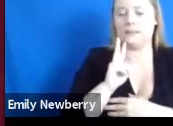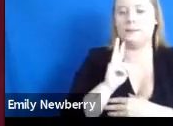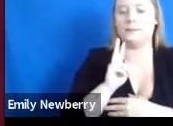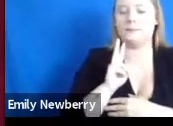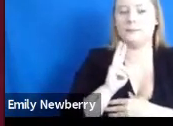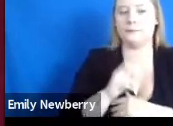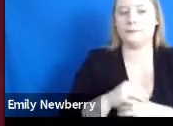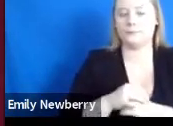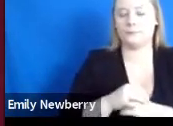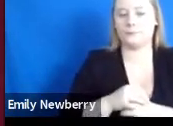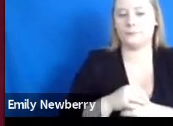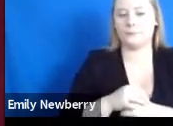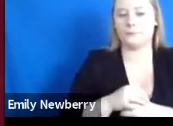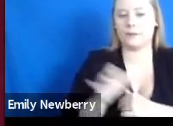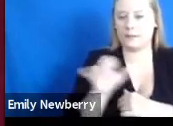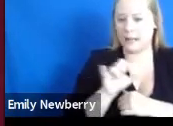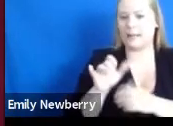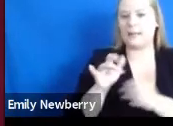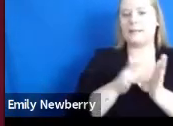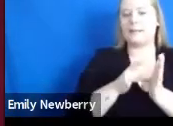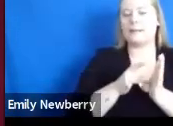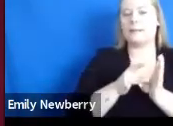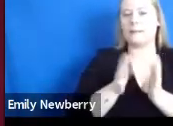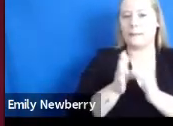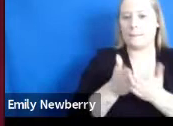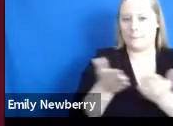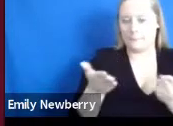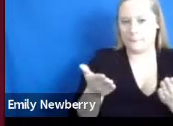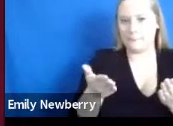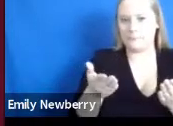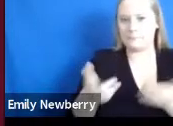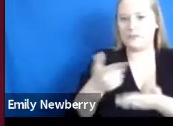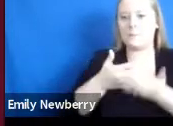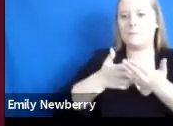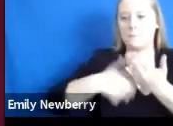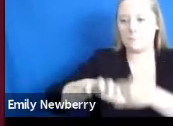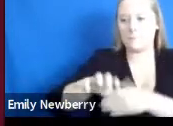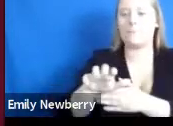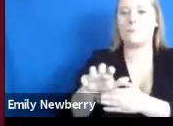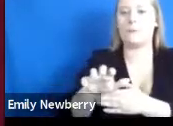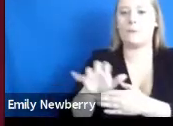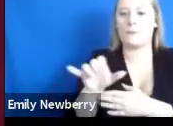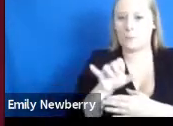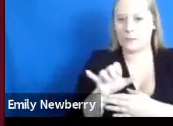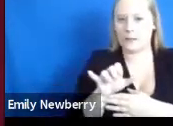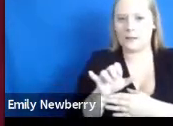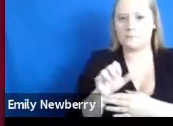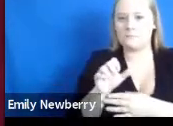like in the Bible, she gave birth like a virgin birth.